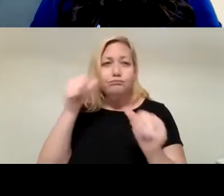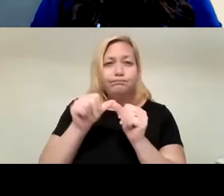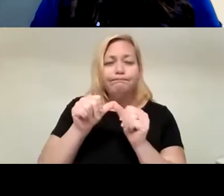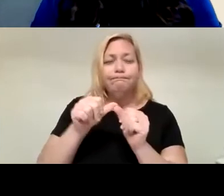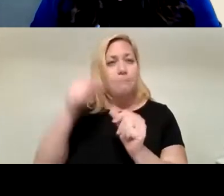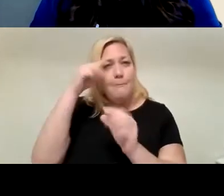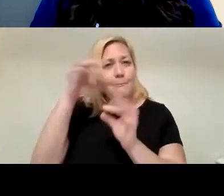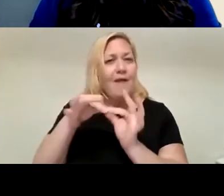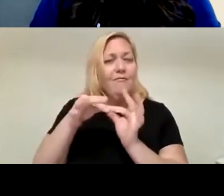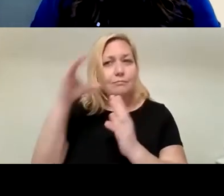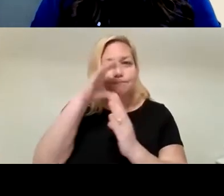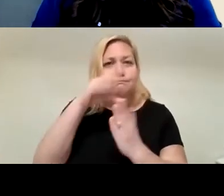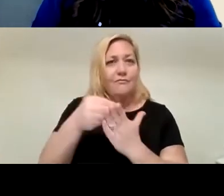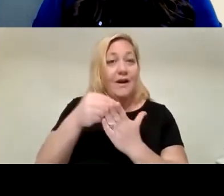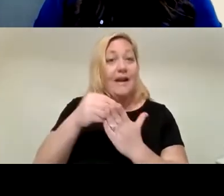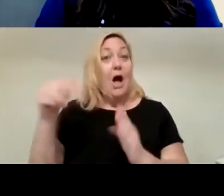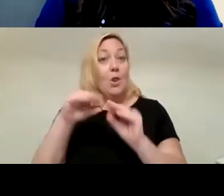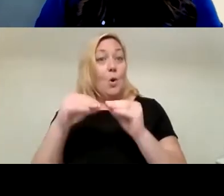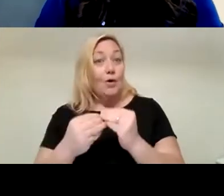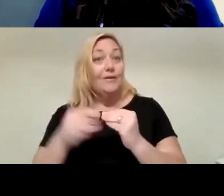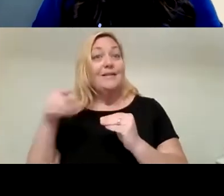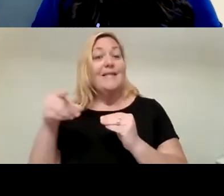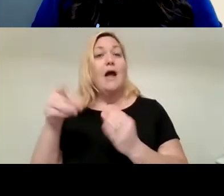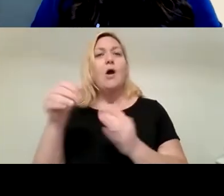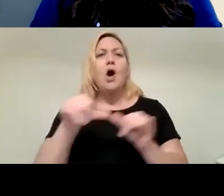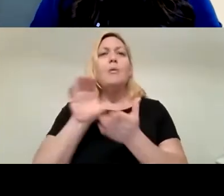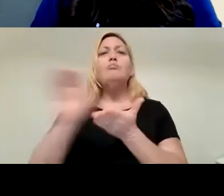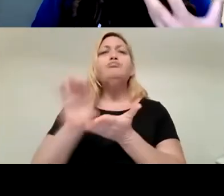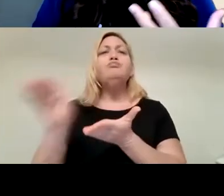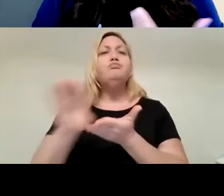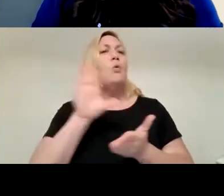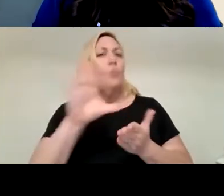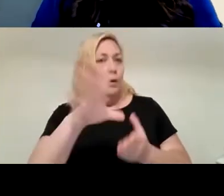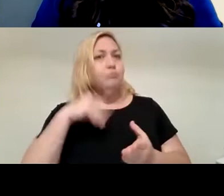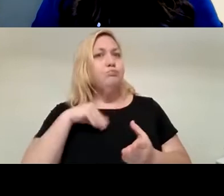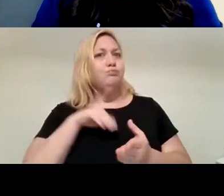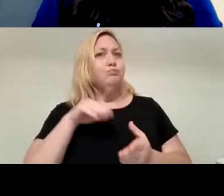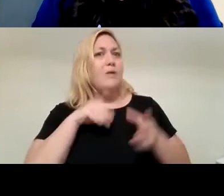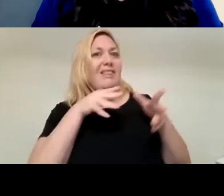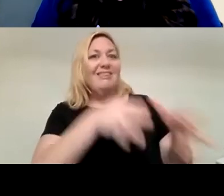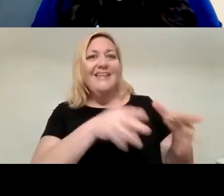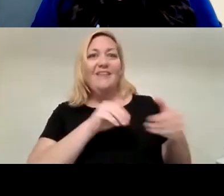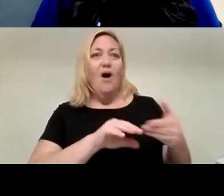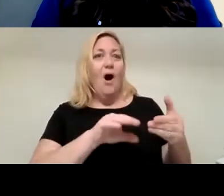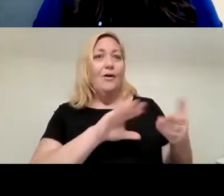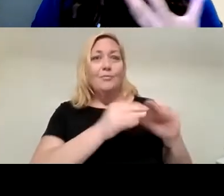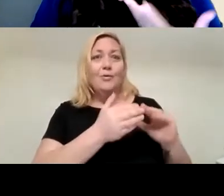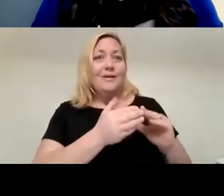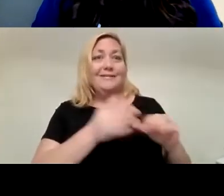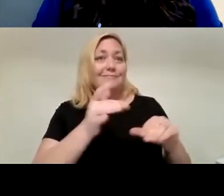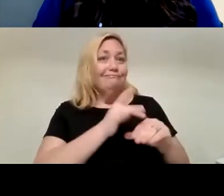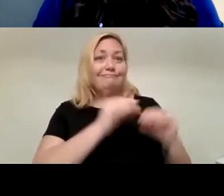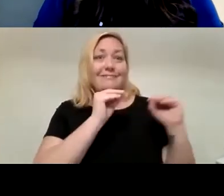funding, other organizations who are commonly given this money to will receive it and leave our community unspoken for. So